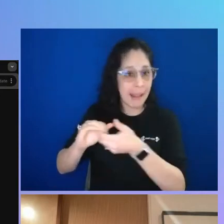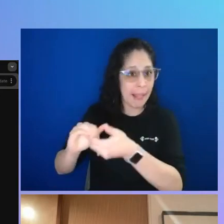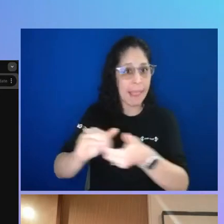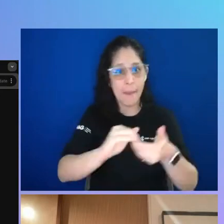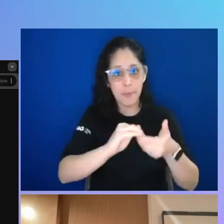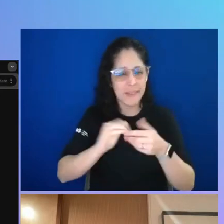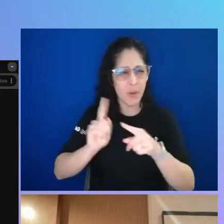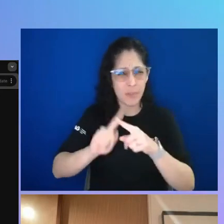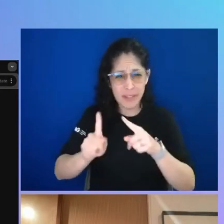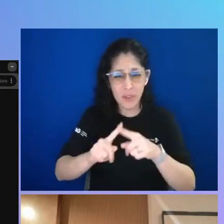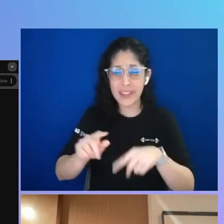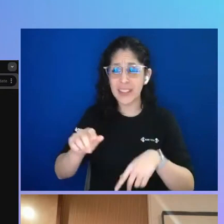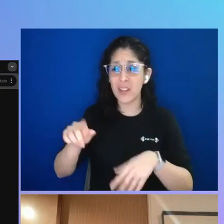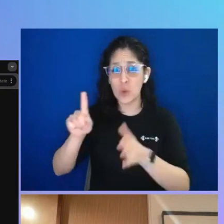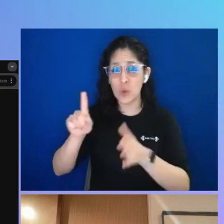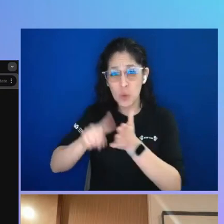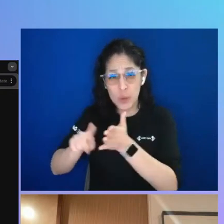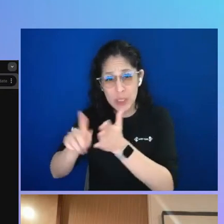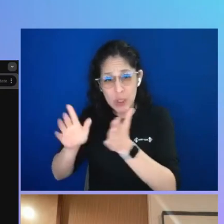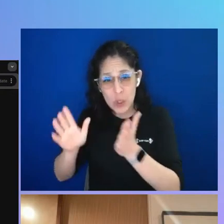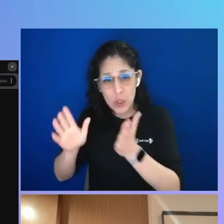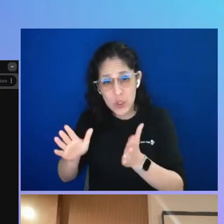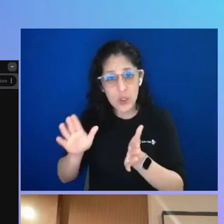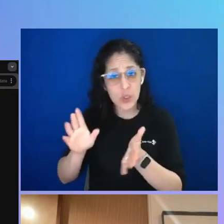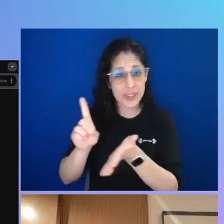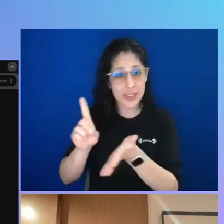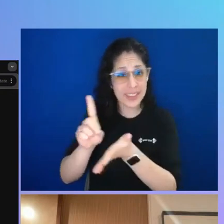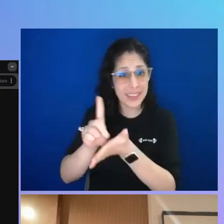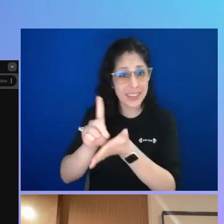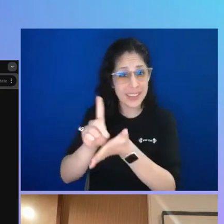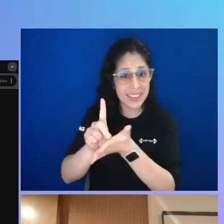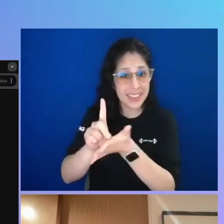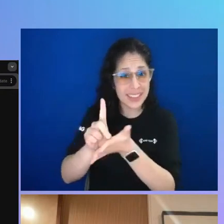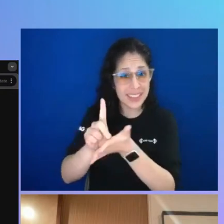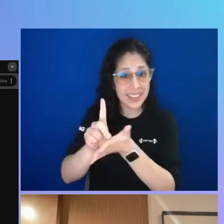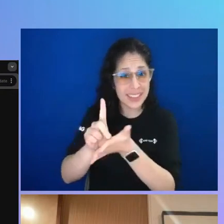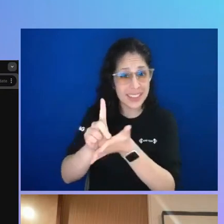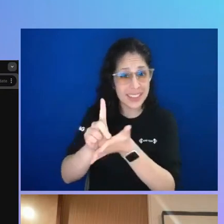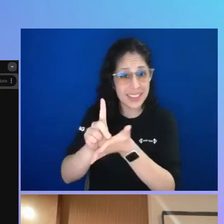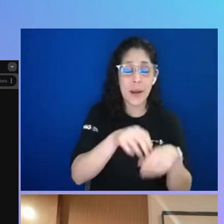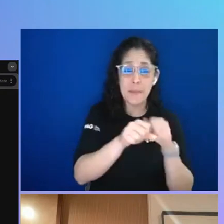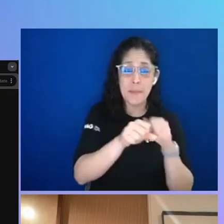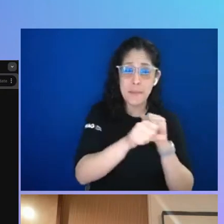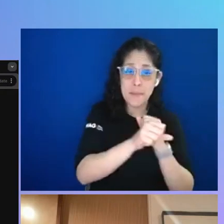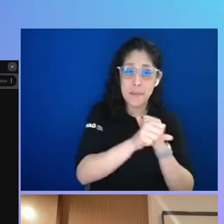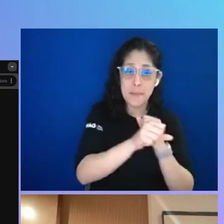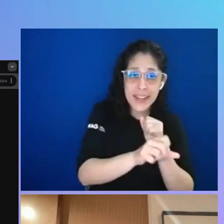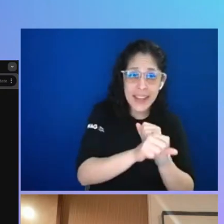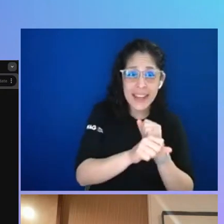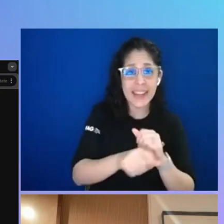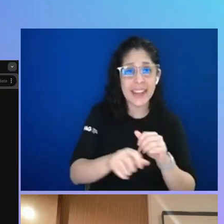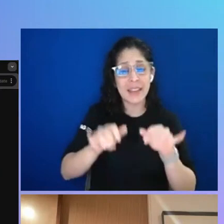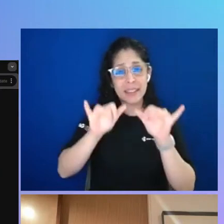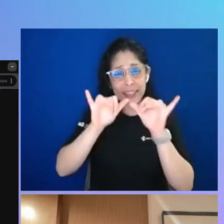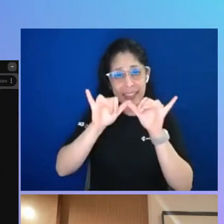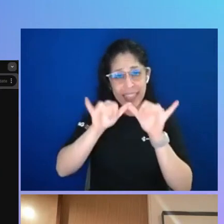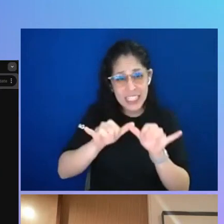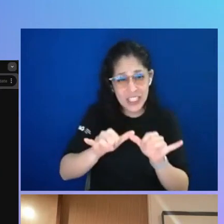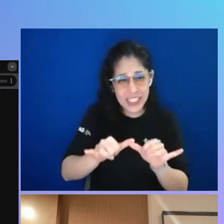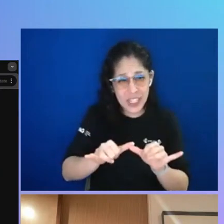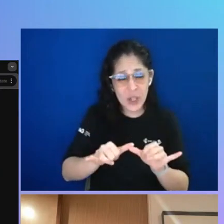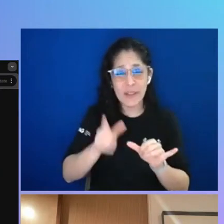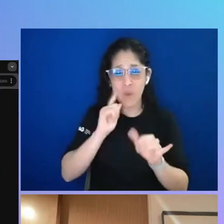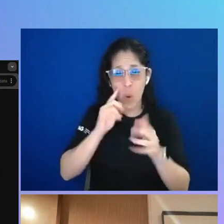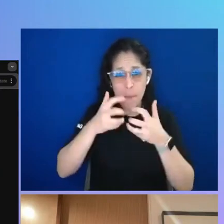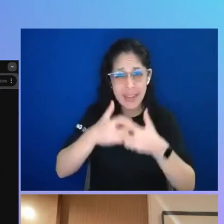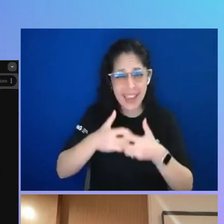software, hardware, content, marketing, industrial design, mechanical engineering, and so many incredible teammates that I'm sure I'm